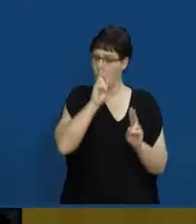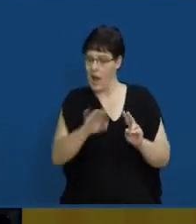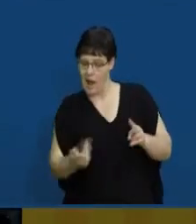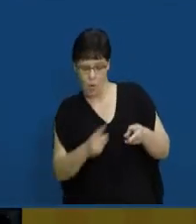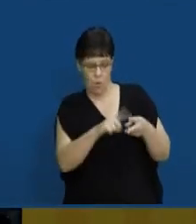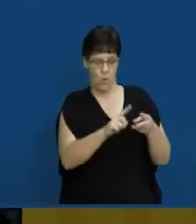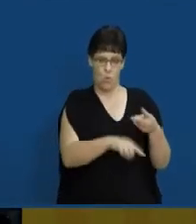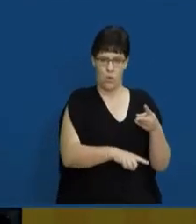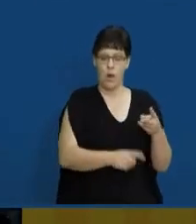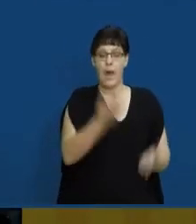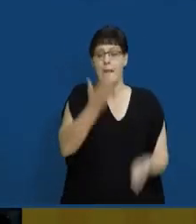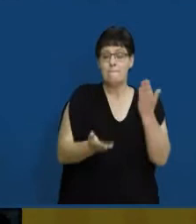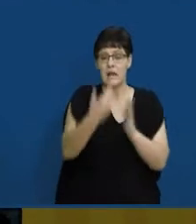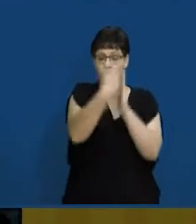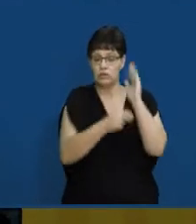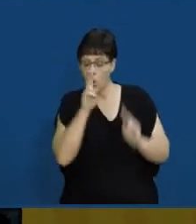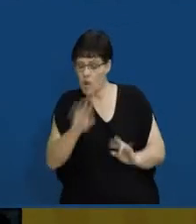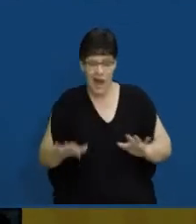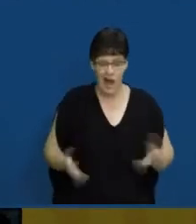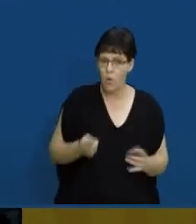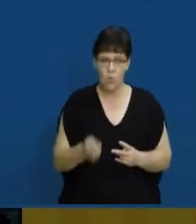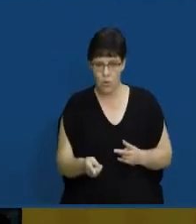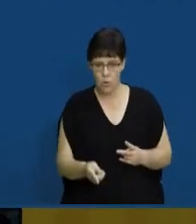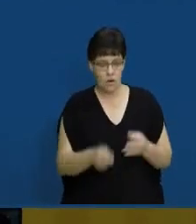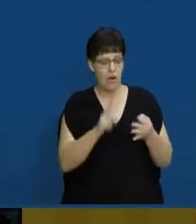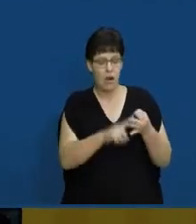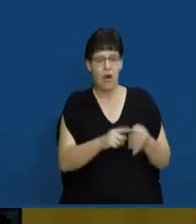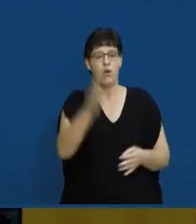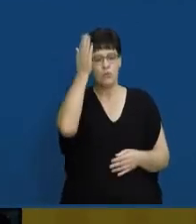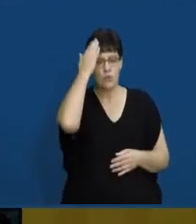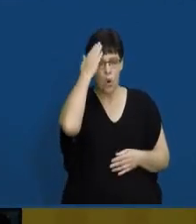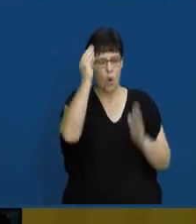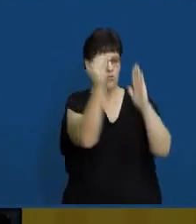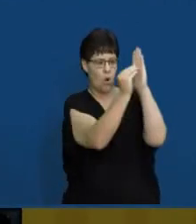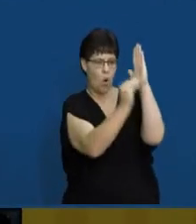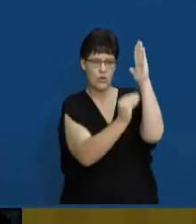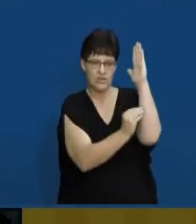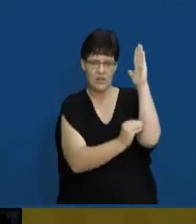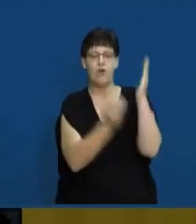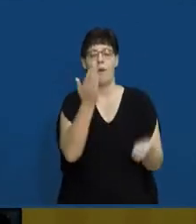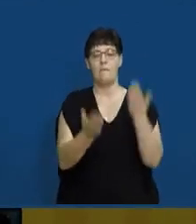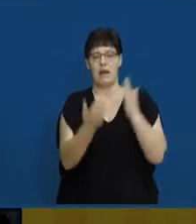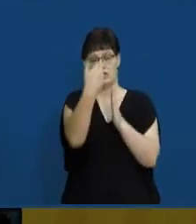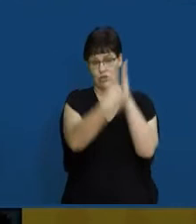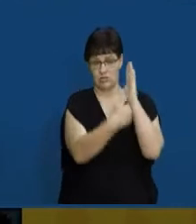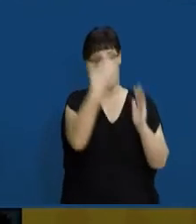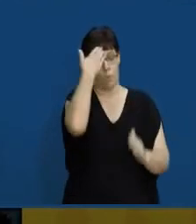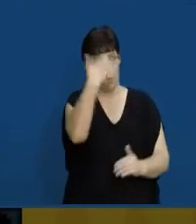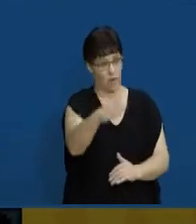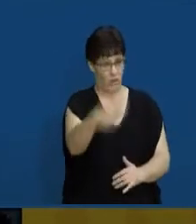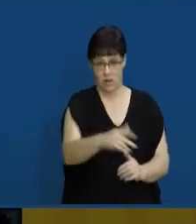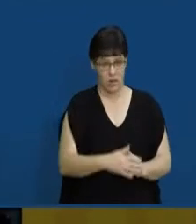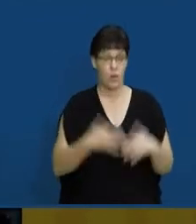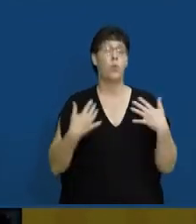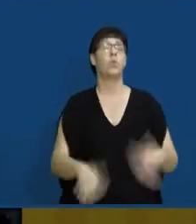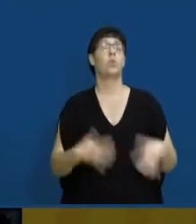the face of the balance sheet looks like, and that you know all your notes to your balance sheet. Very, very,